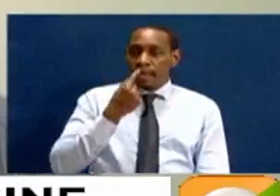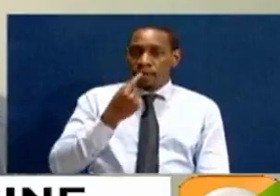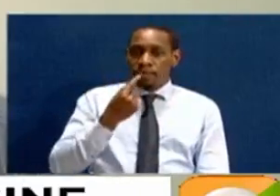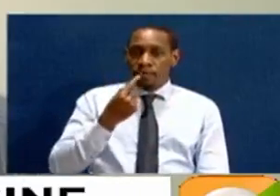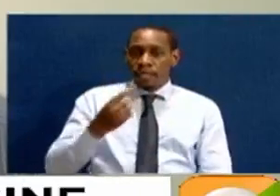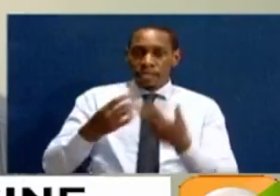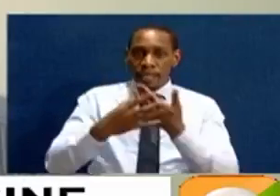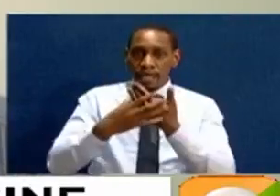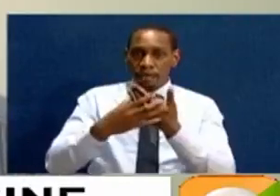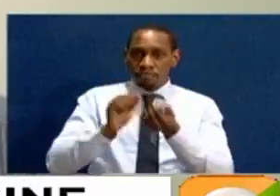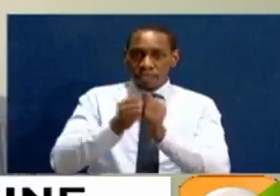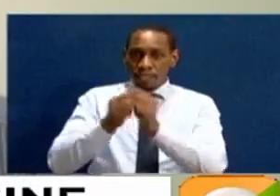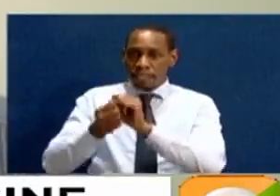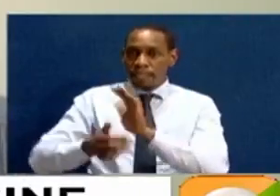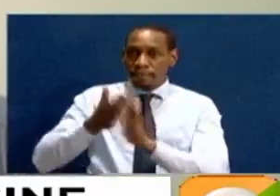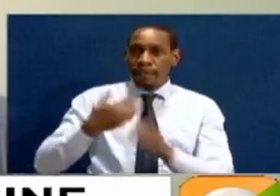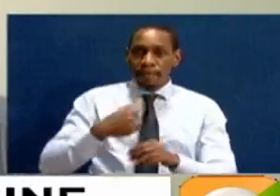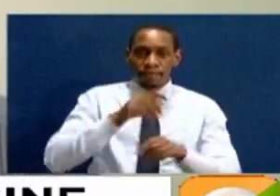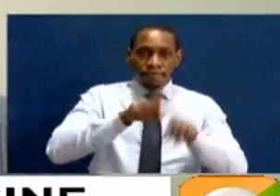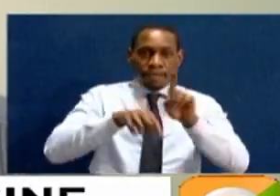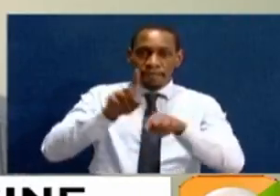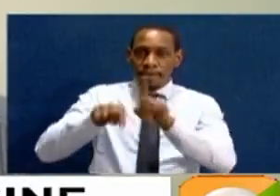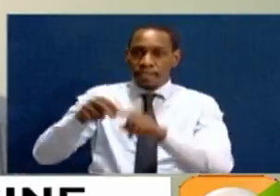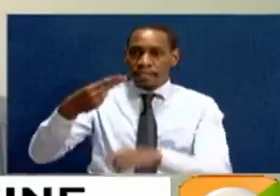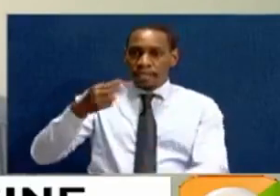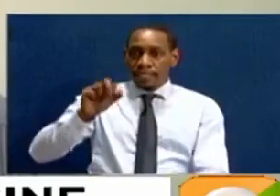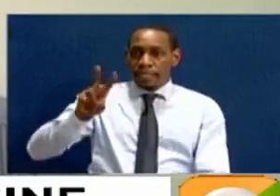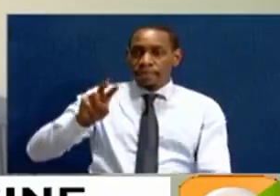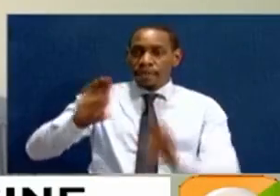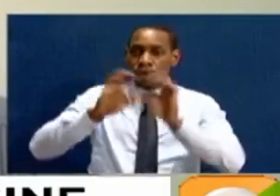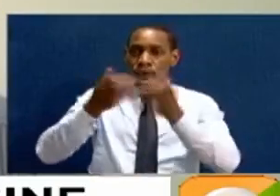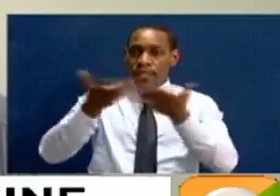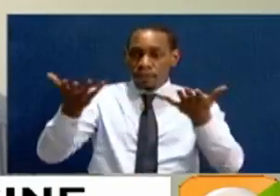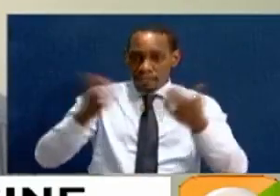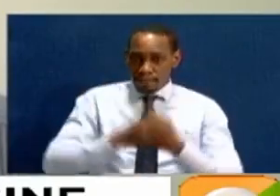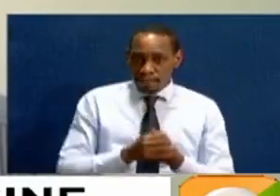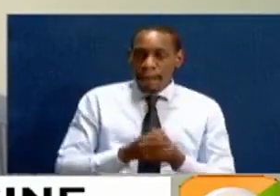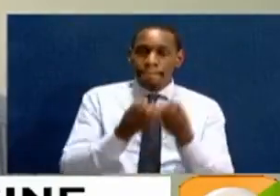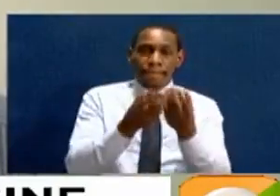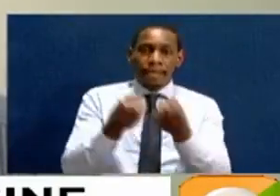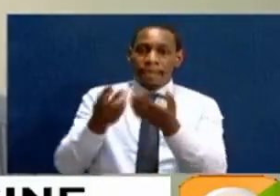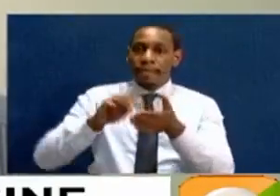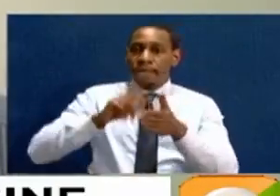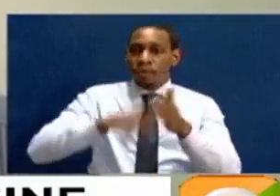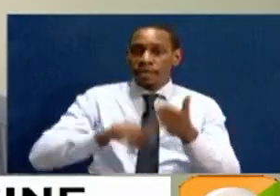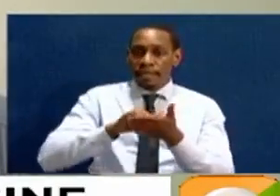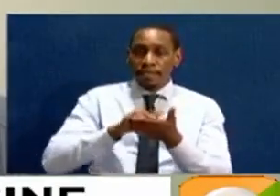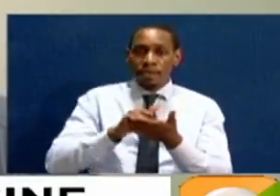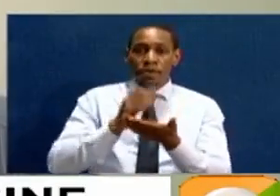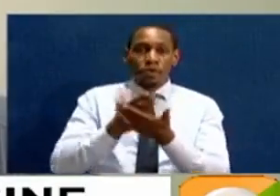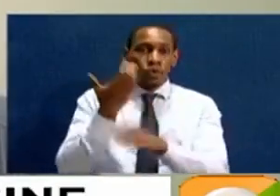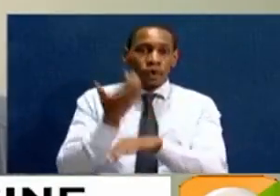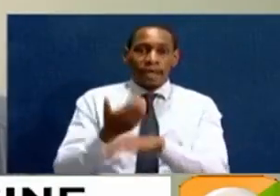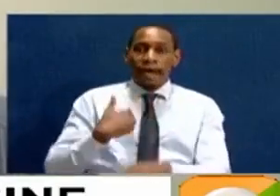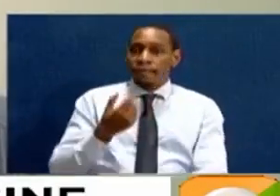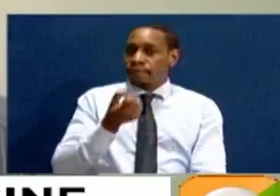fast. We have so many strains of HIV globally, so many. And therefore, it makes it much more